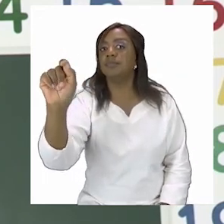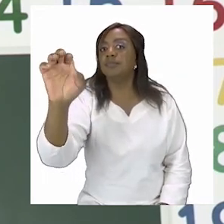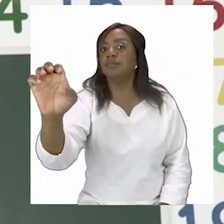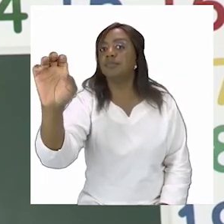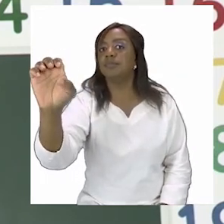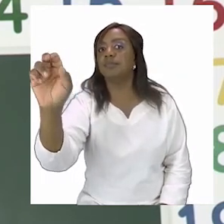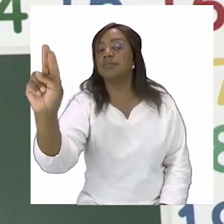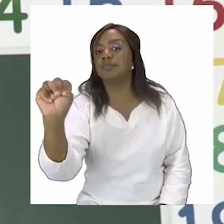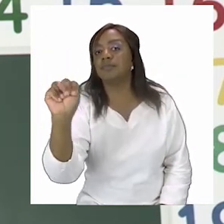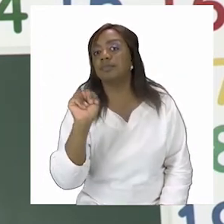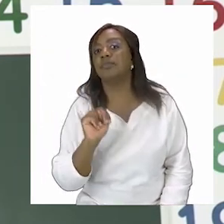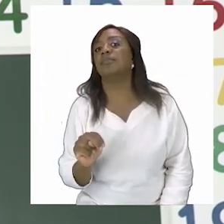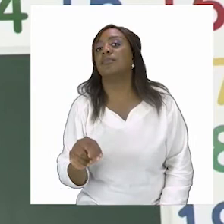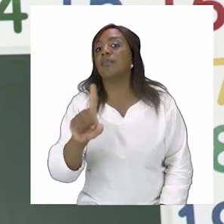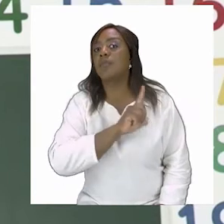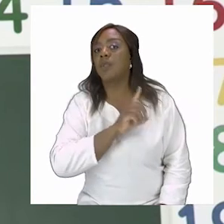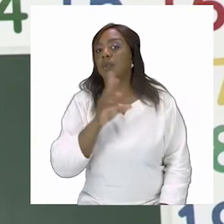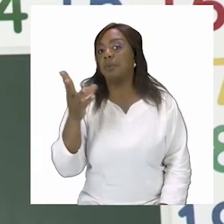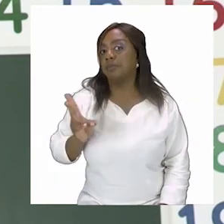15. Mm-hmm.